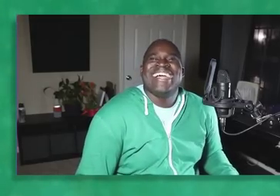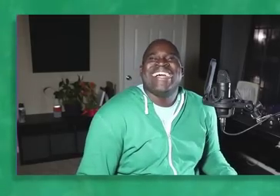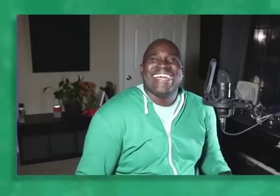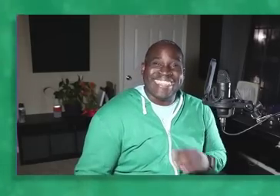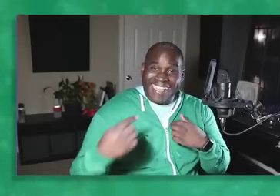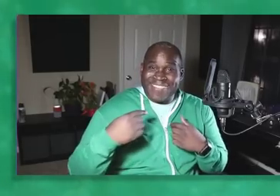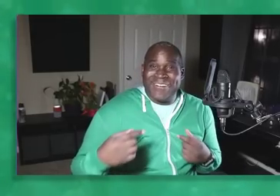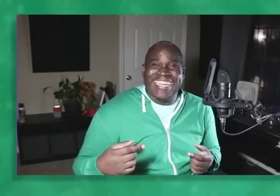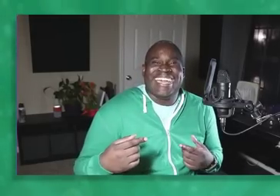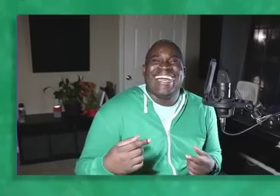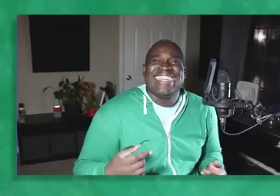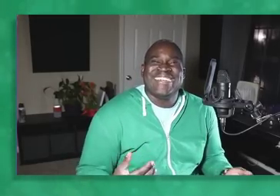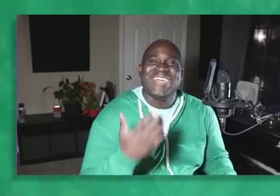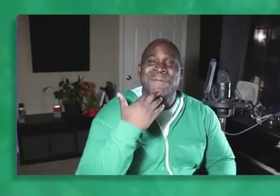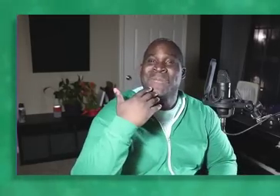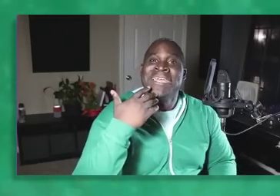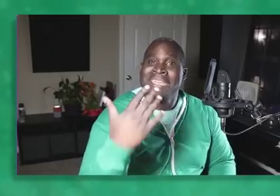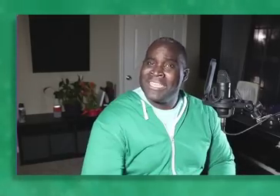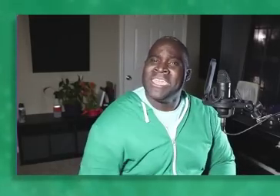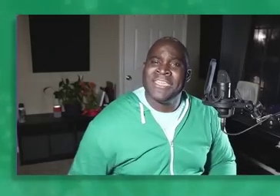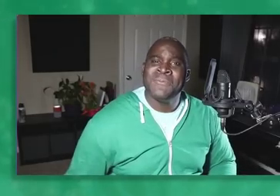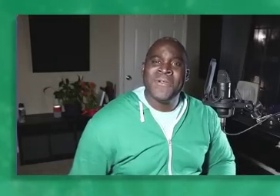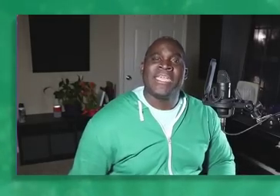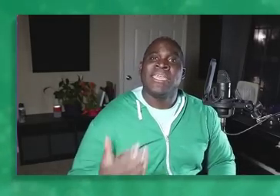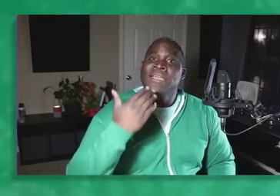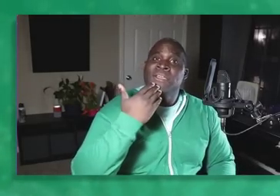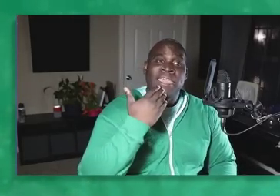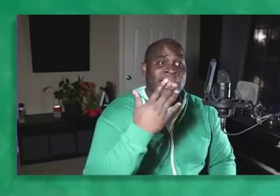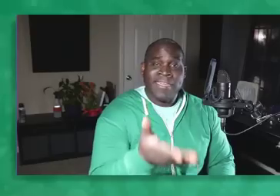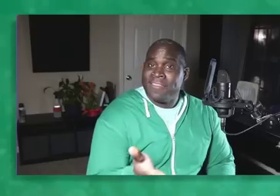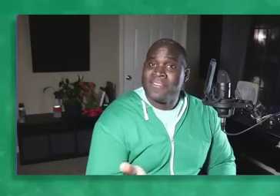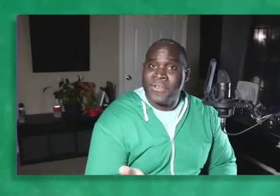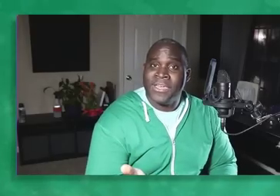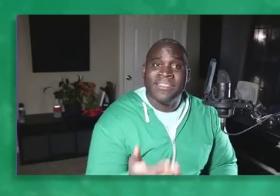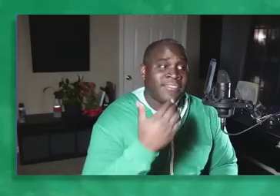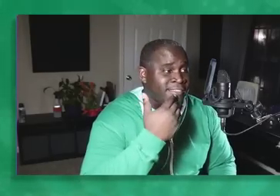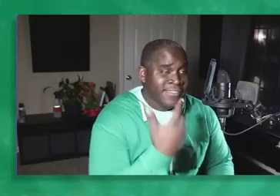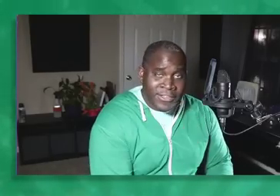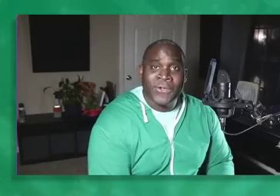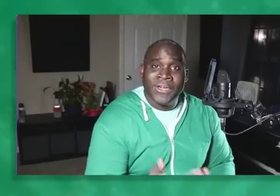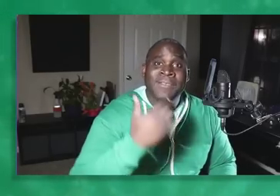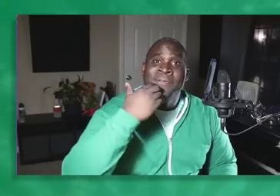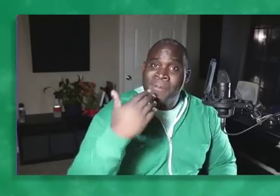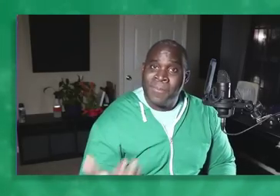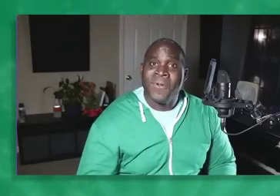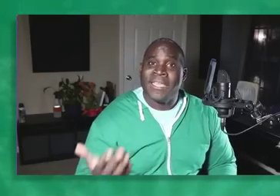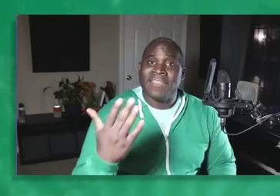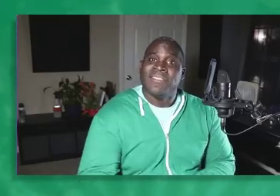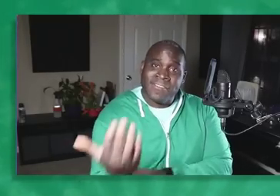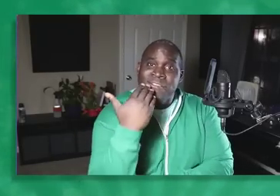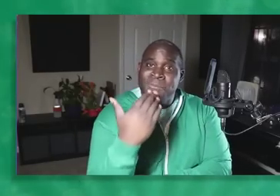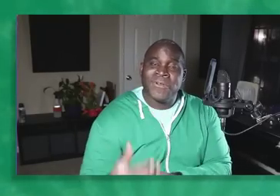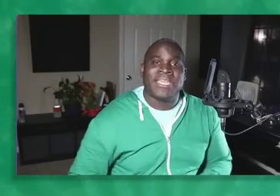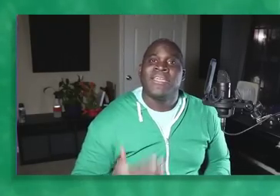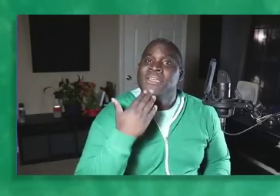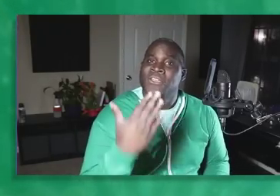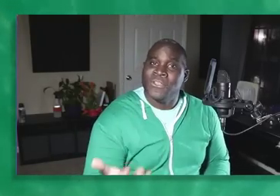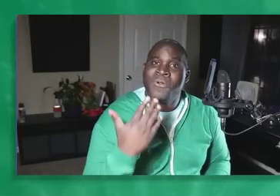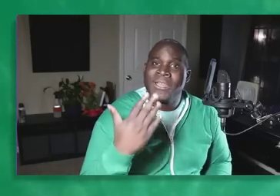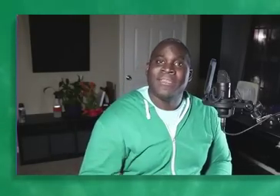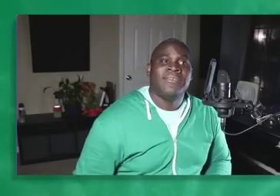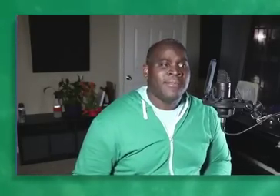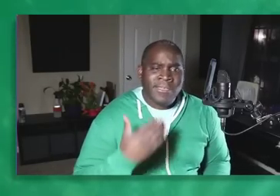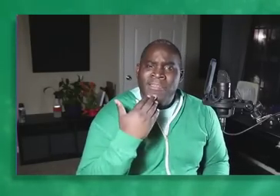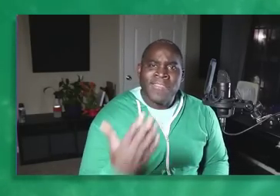That's the way I do it. Good morning. Hey, this is good. This is a good morning. This is a good morning.